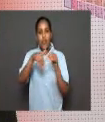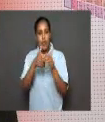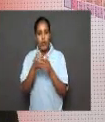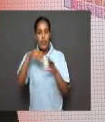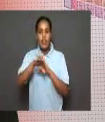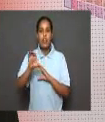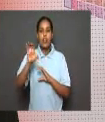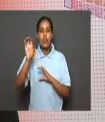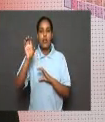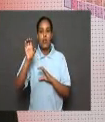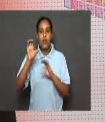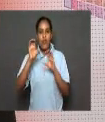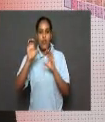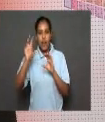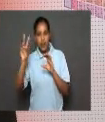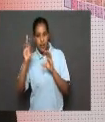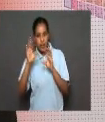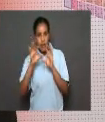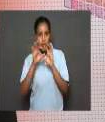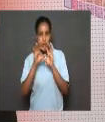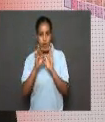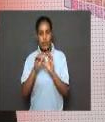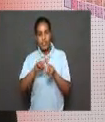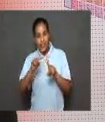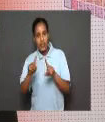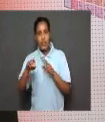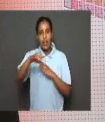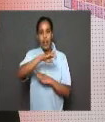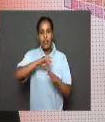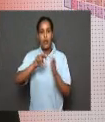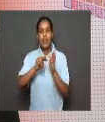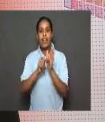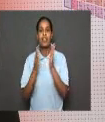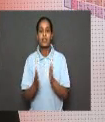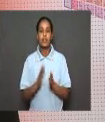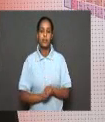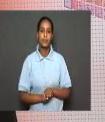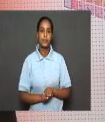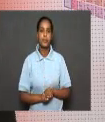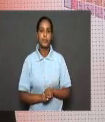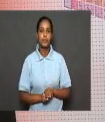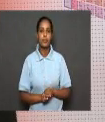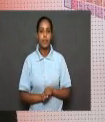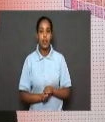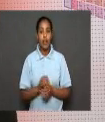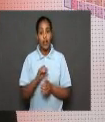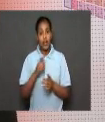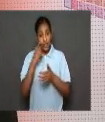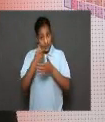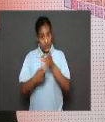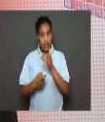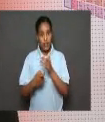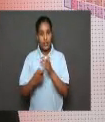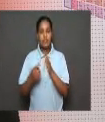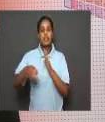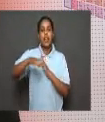a covalent bond have different electronegativities. As a result,